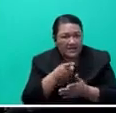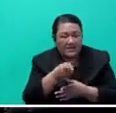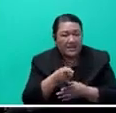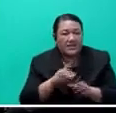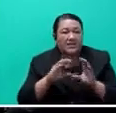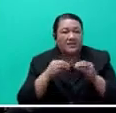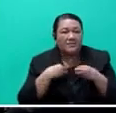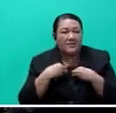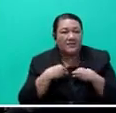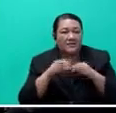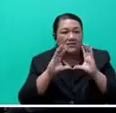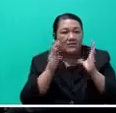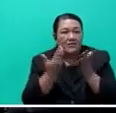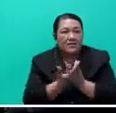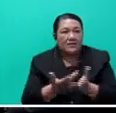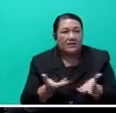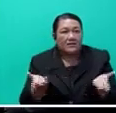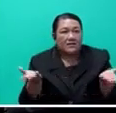it.